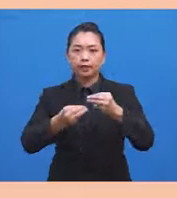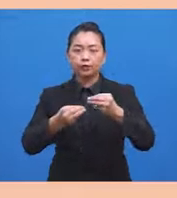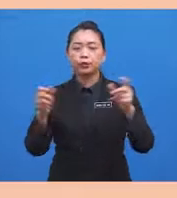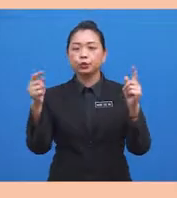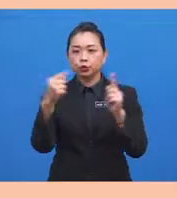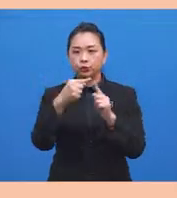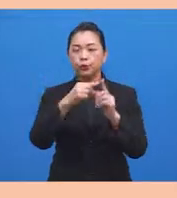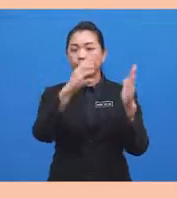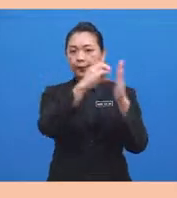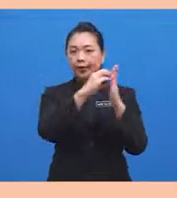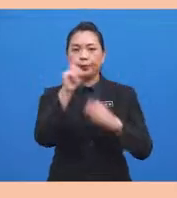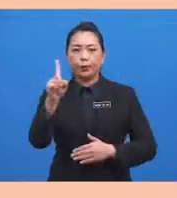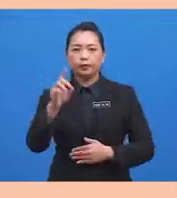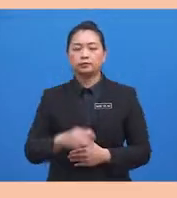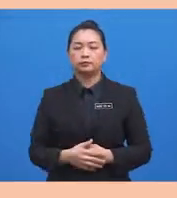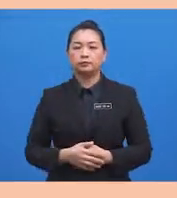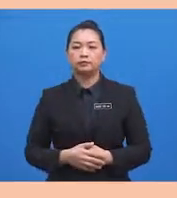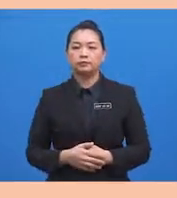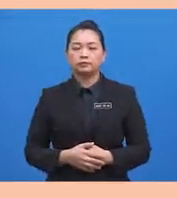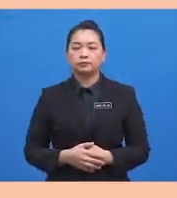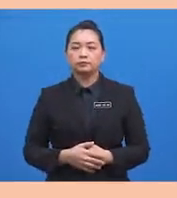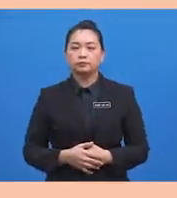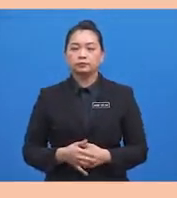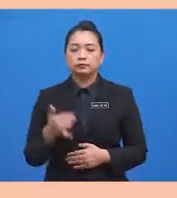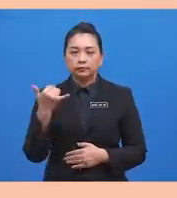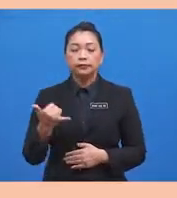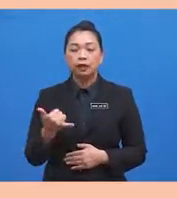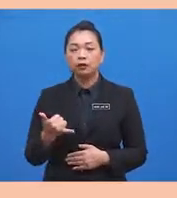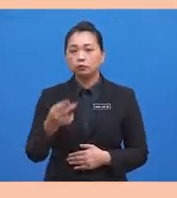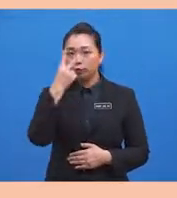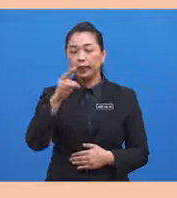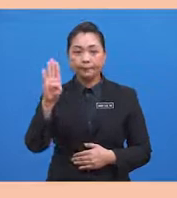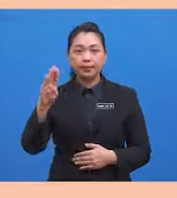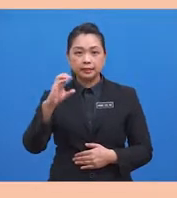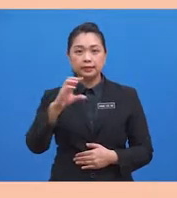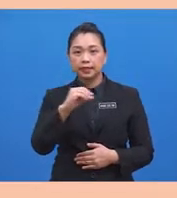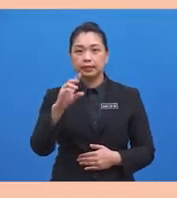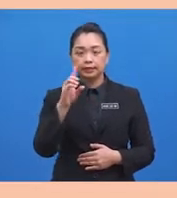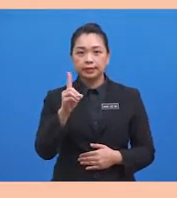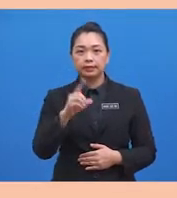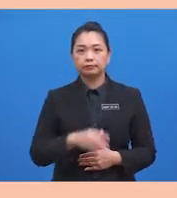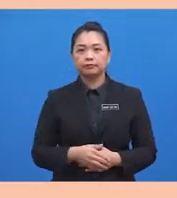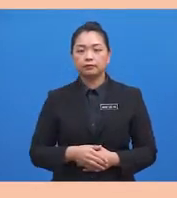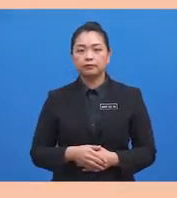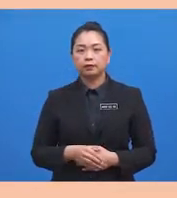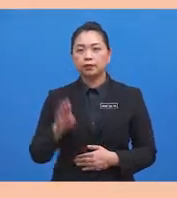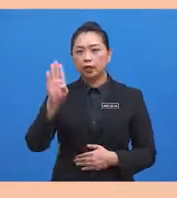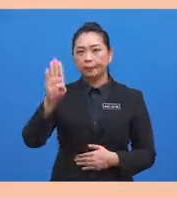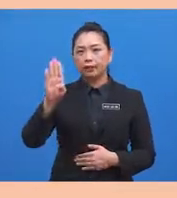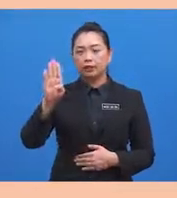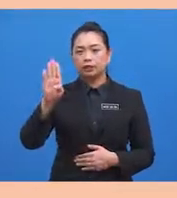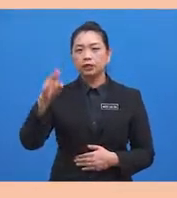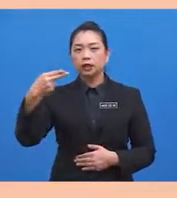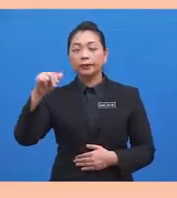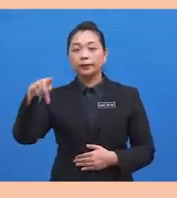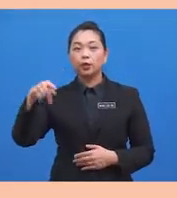to paragraph 1. Now let's look at headings B, C, and D. Heading B, hip-hop